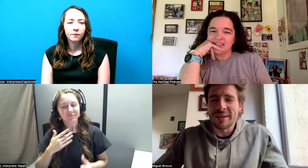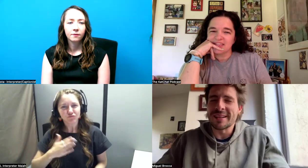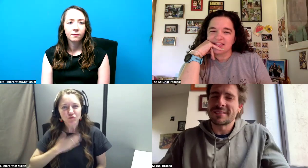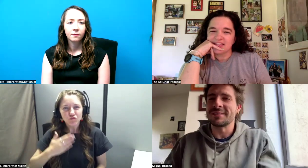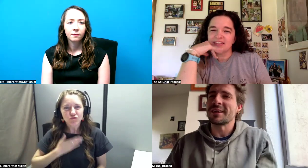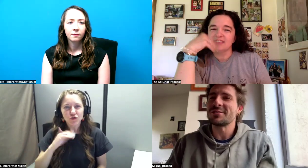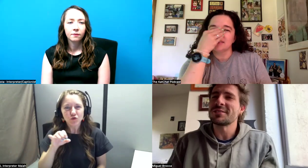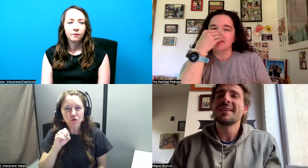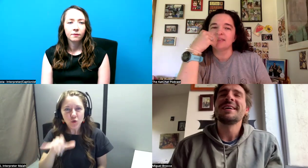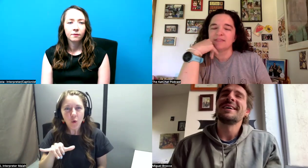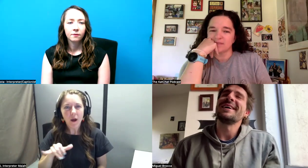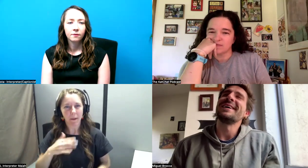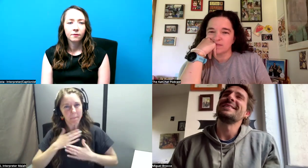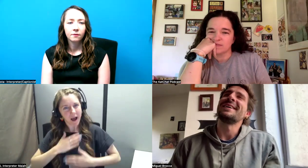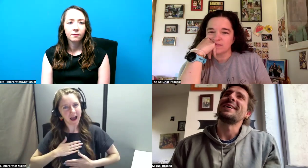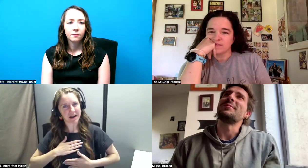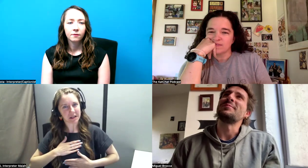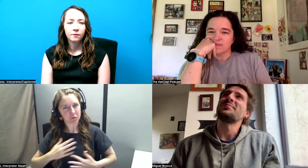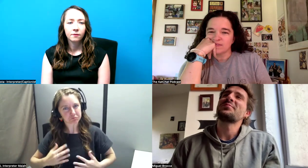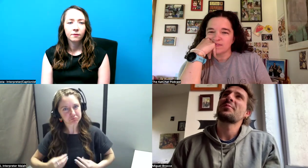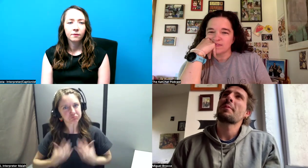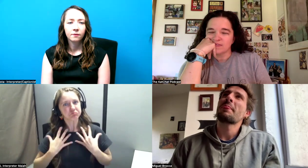the bodily sensation. And